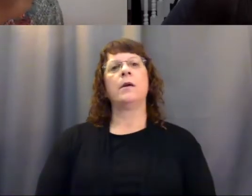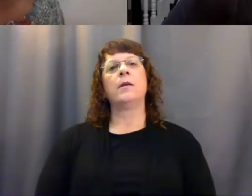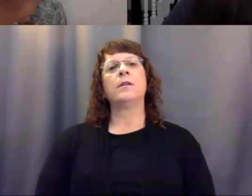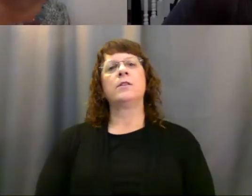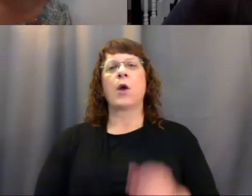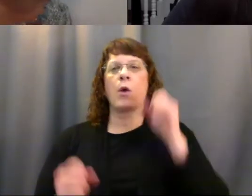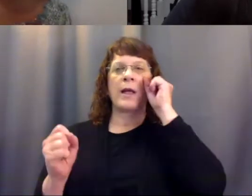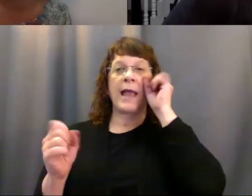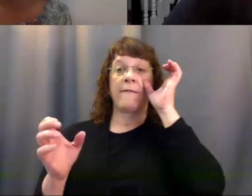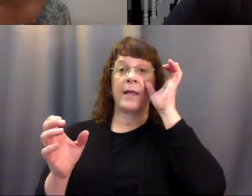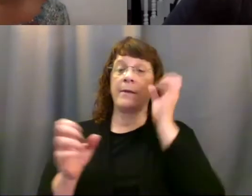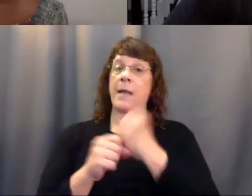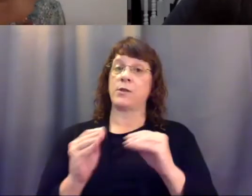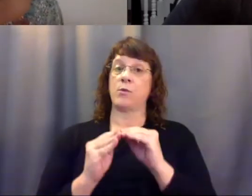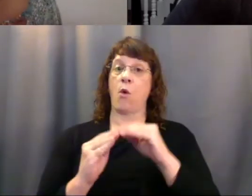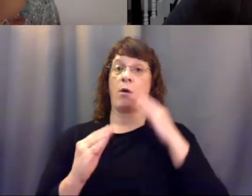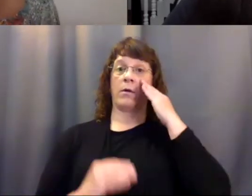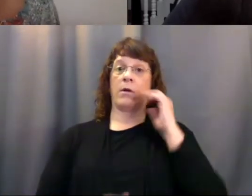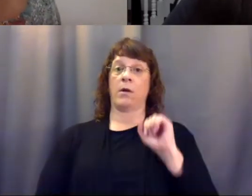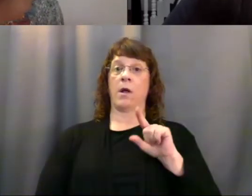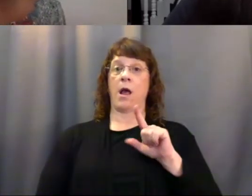does make you more alert.